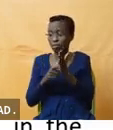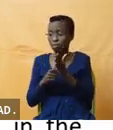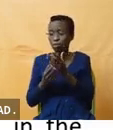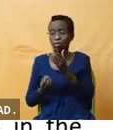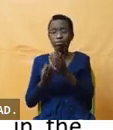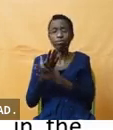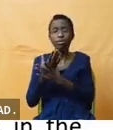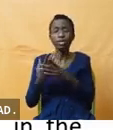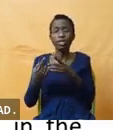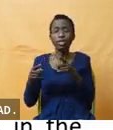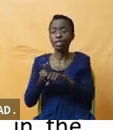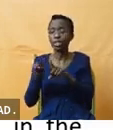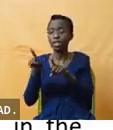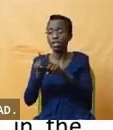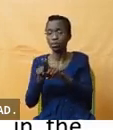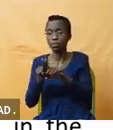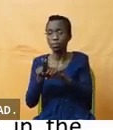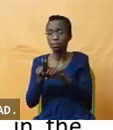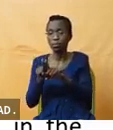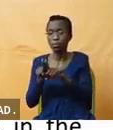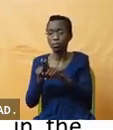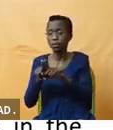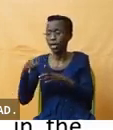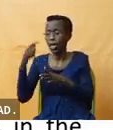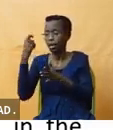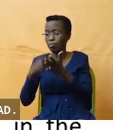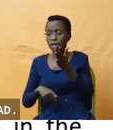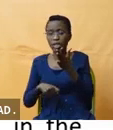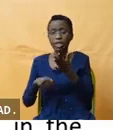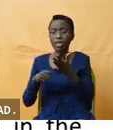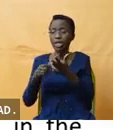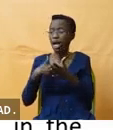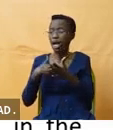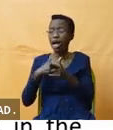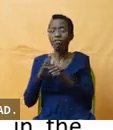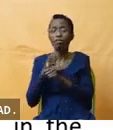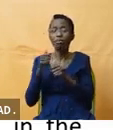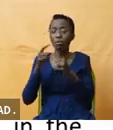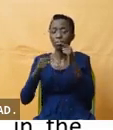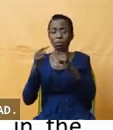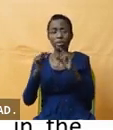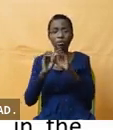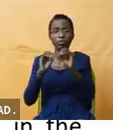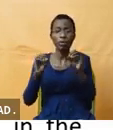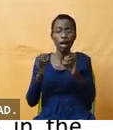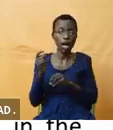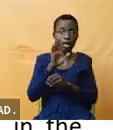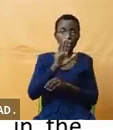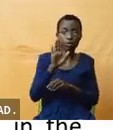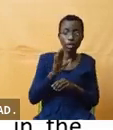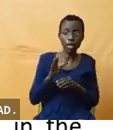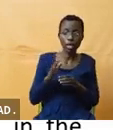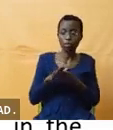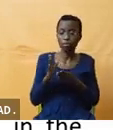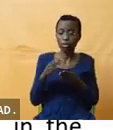a proper competitive procurement then means that you're going to get. I come to you and I'm selling something